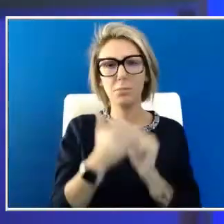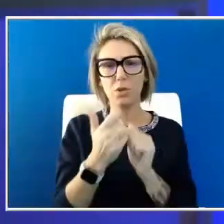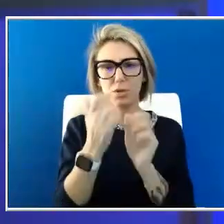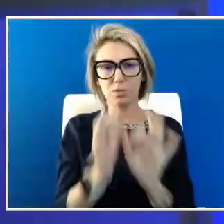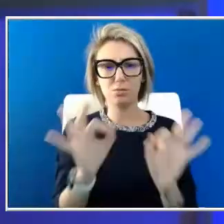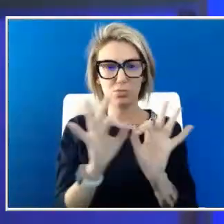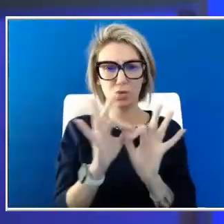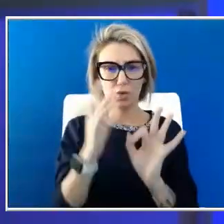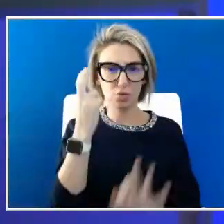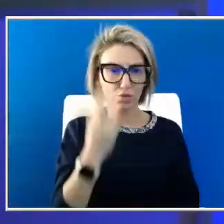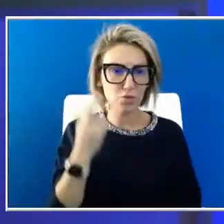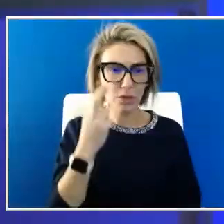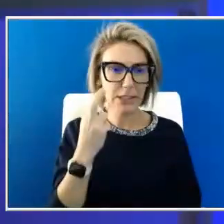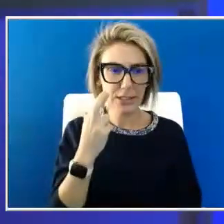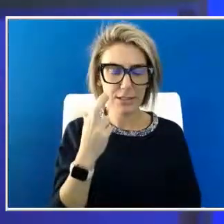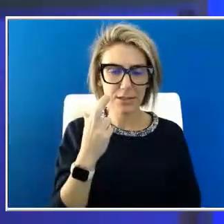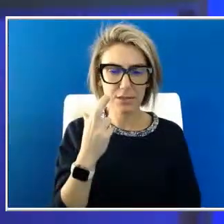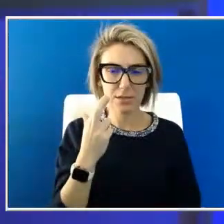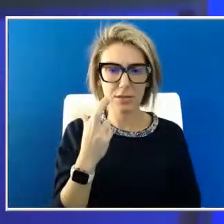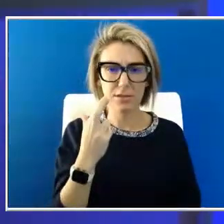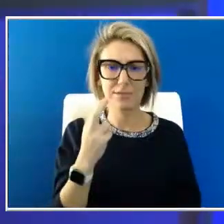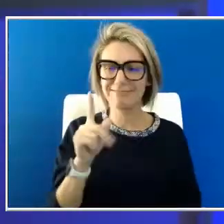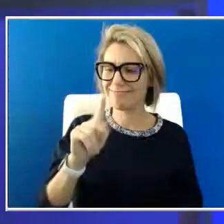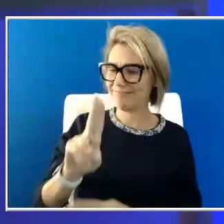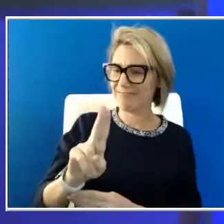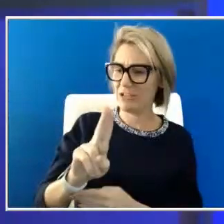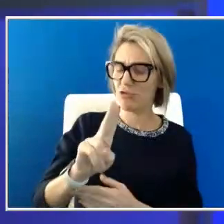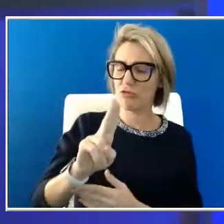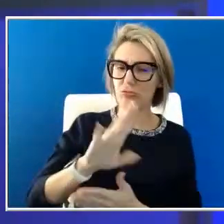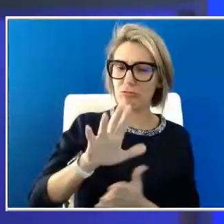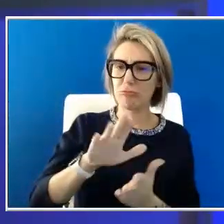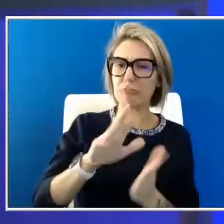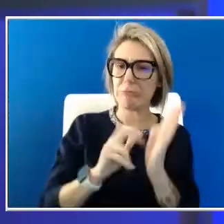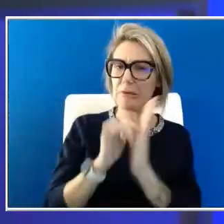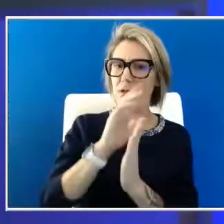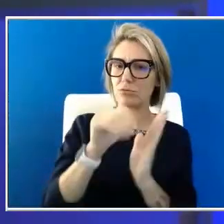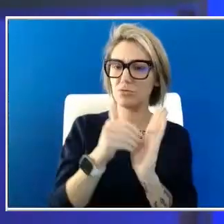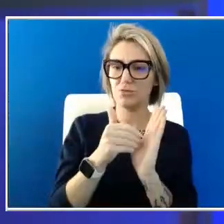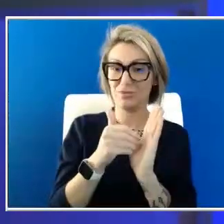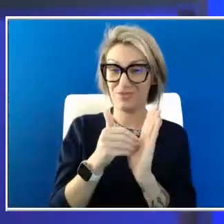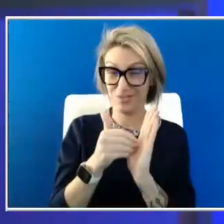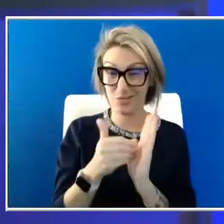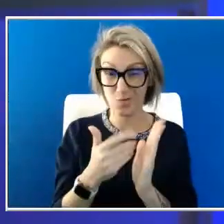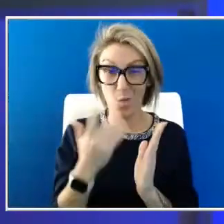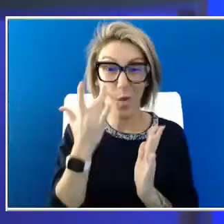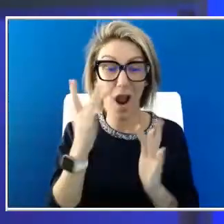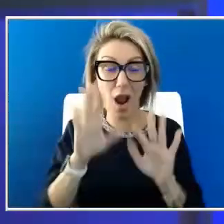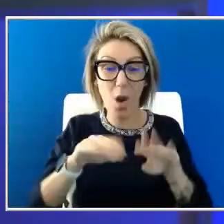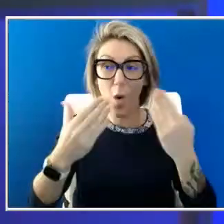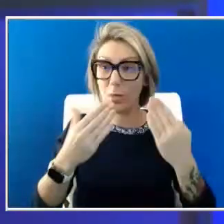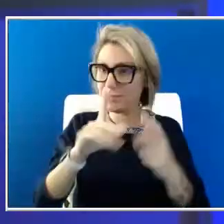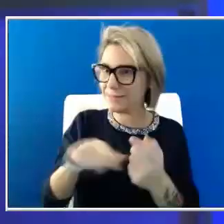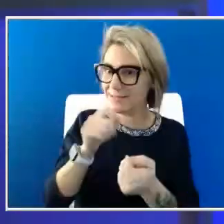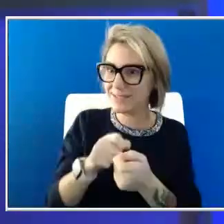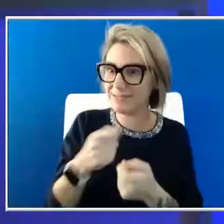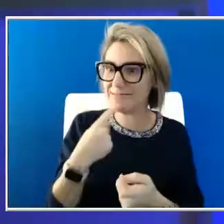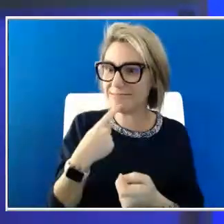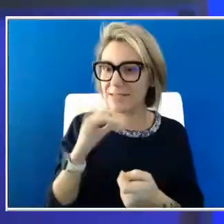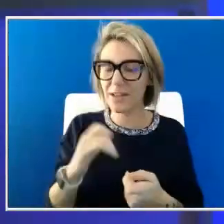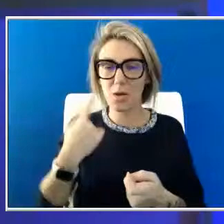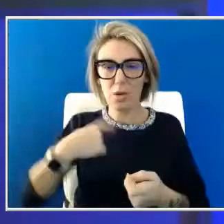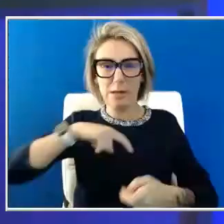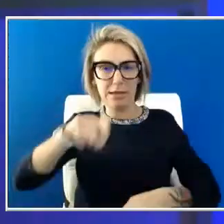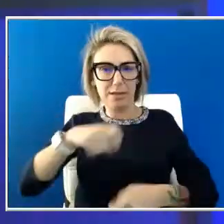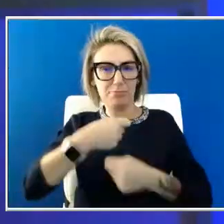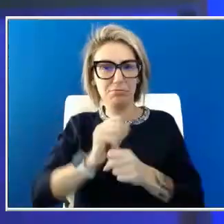why the University of Kansas Cancer Center opened a proton center is exactly as what Jean and Patrick were saying, which is we need to make sure we take